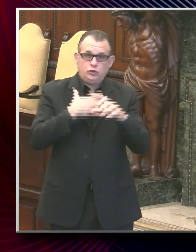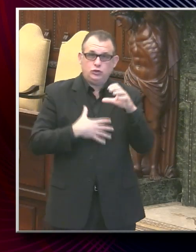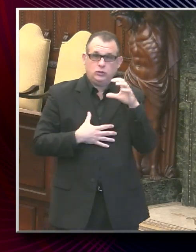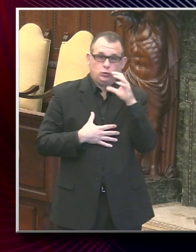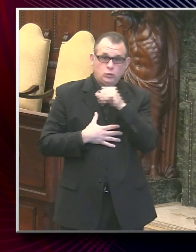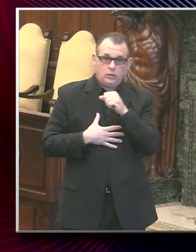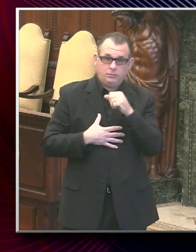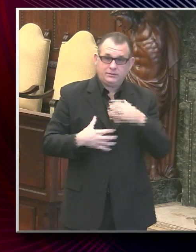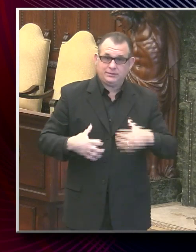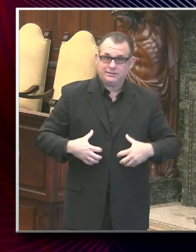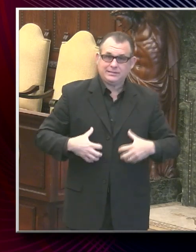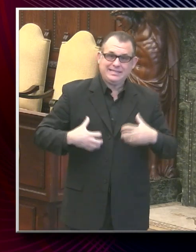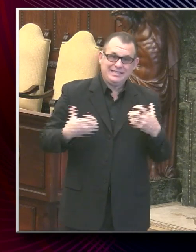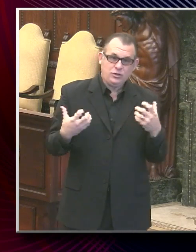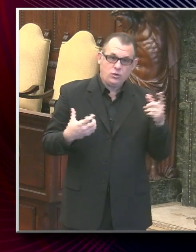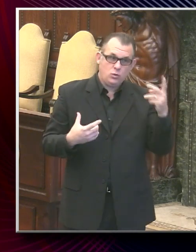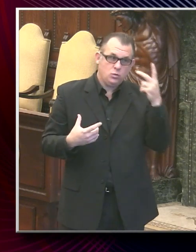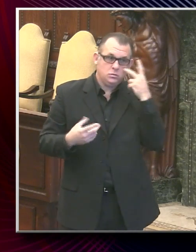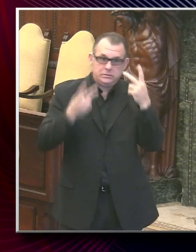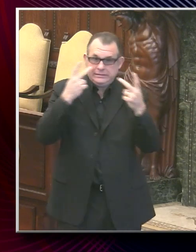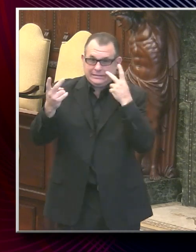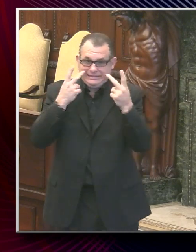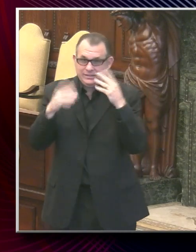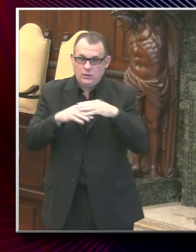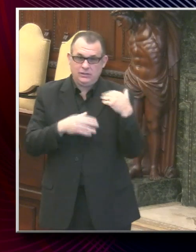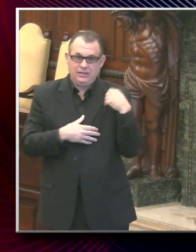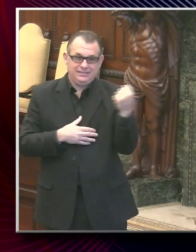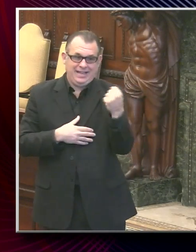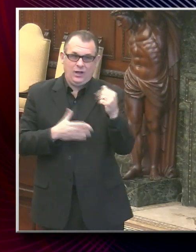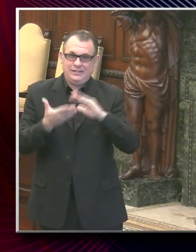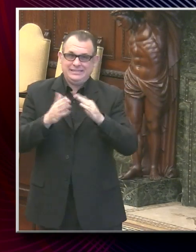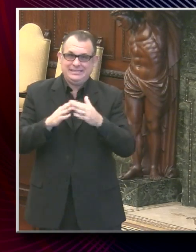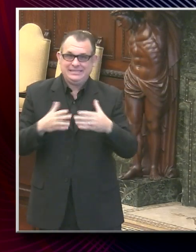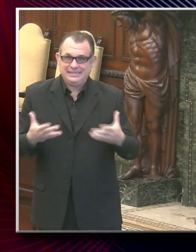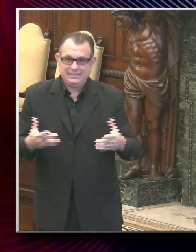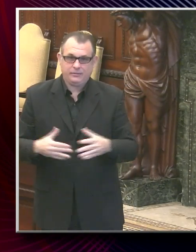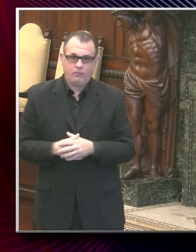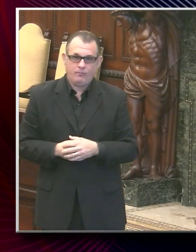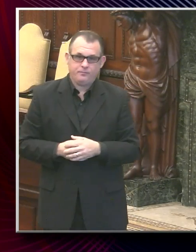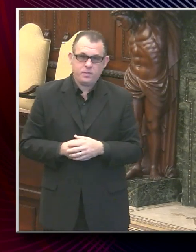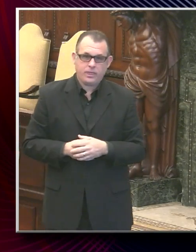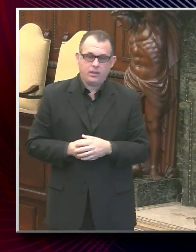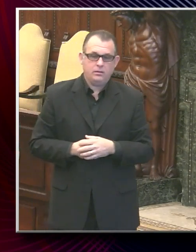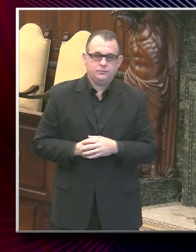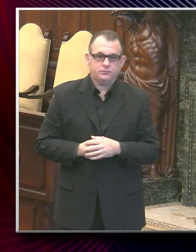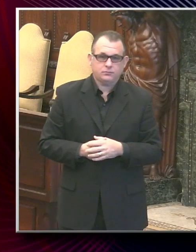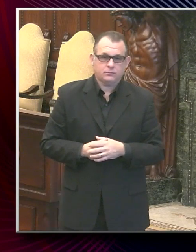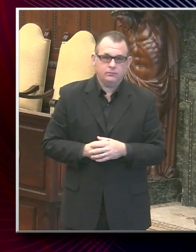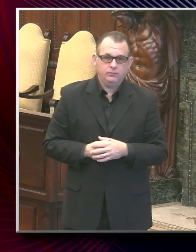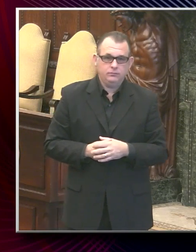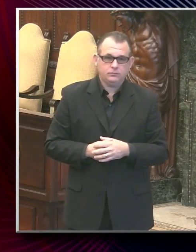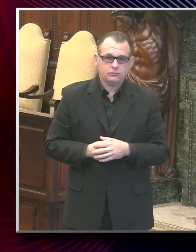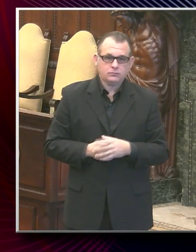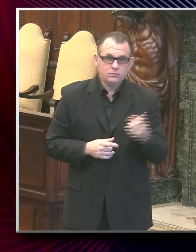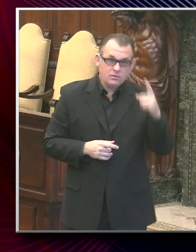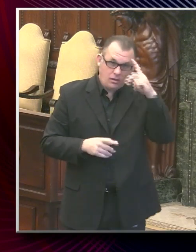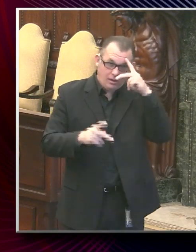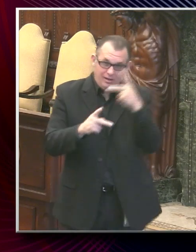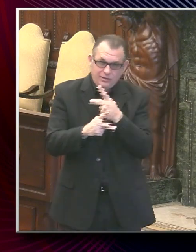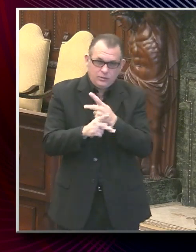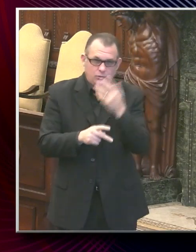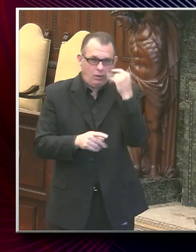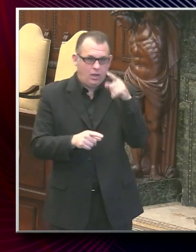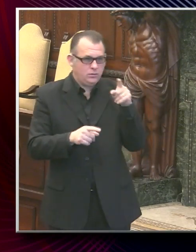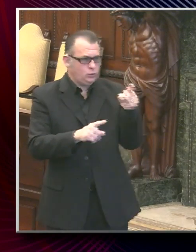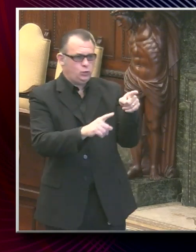that was seen on that Saturday in the city when cars were burning and looting occurred. Have you looked at that and figured out why it is you did not,